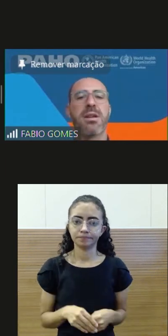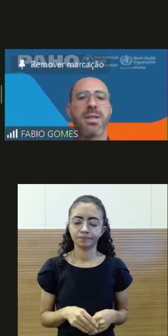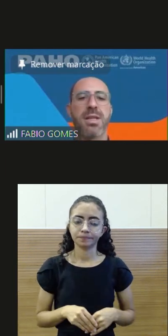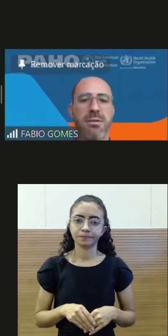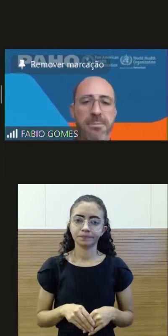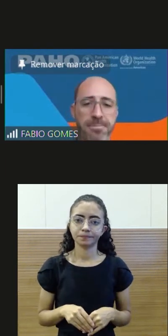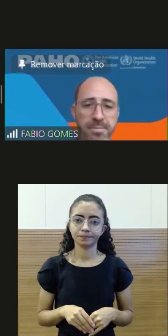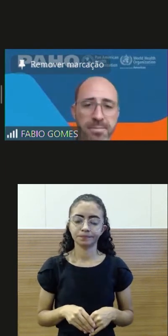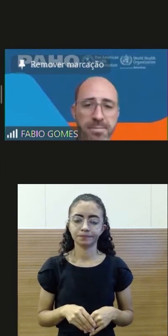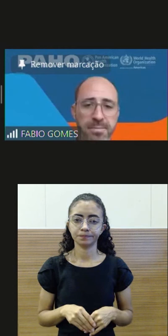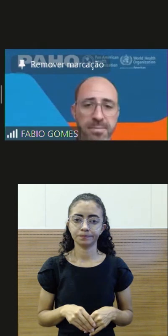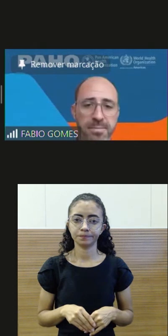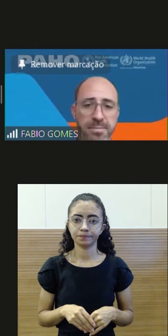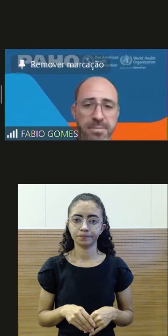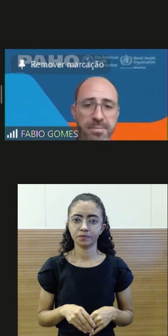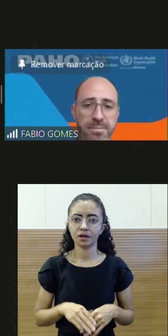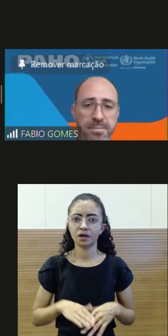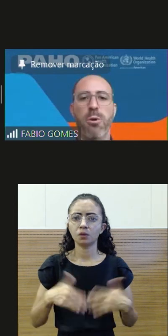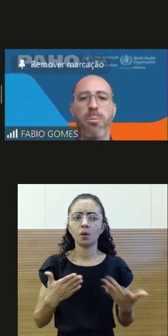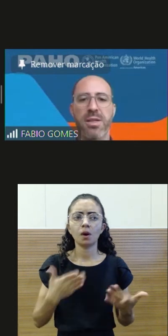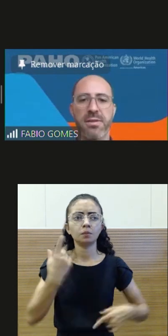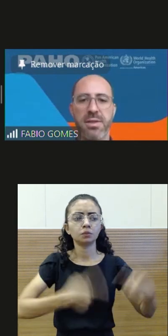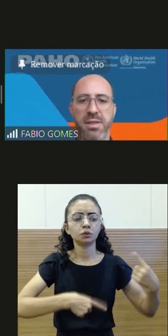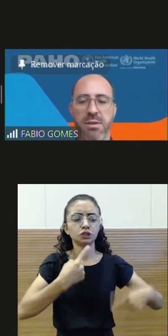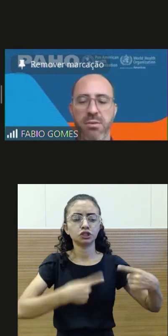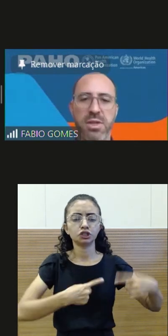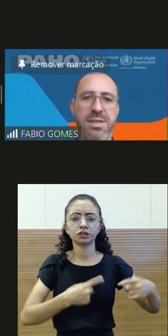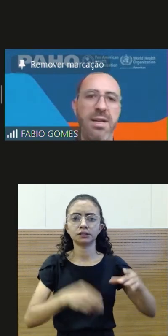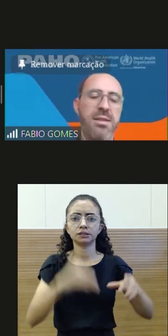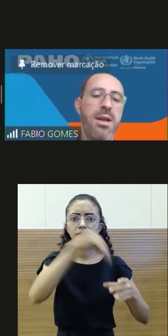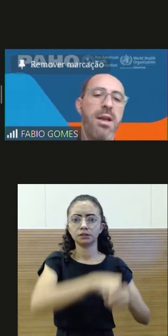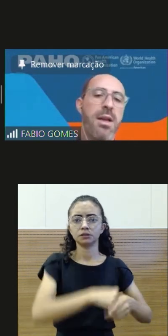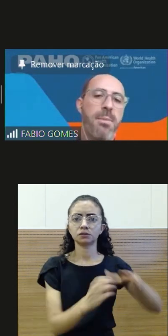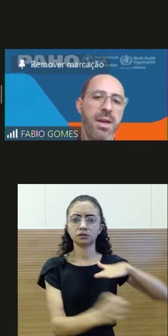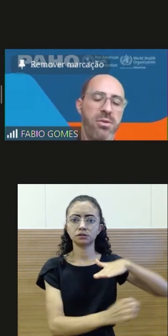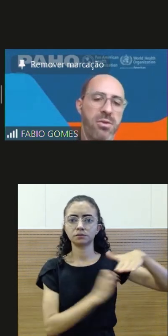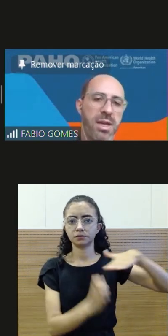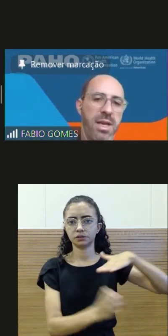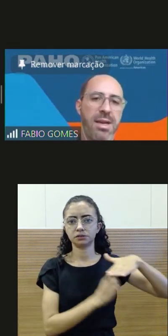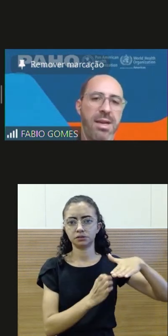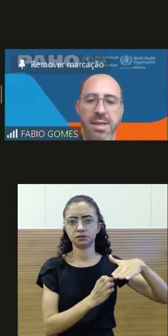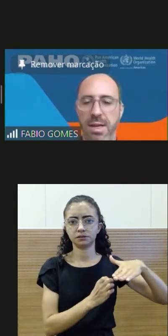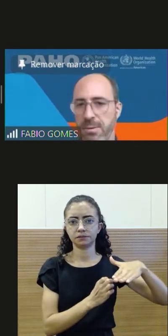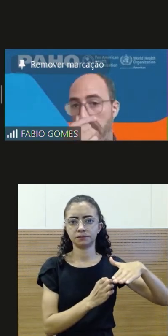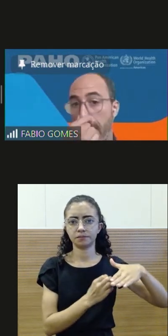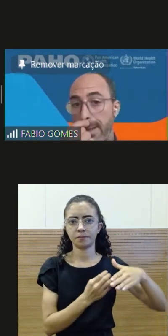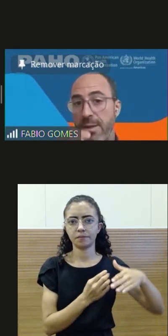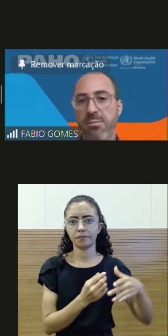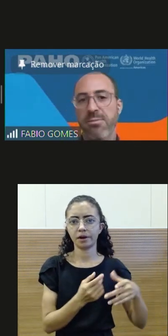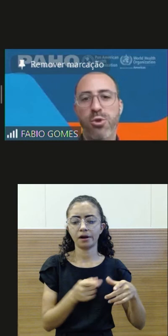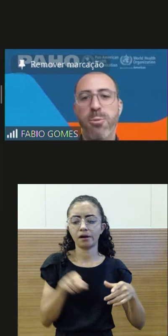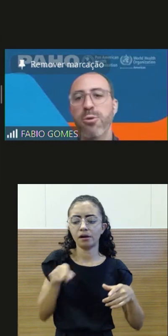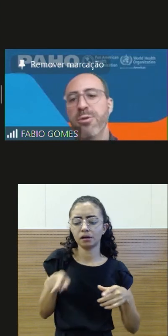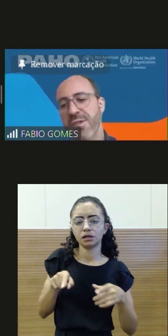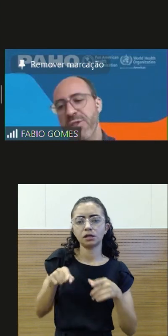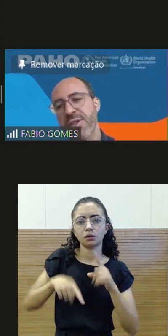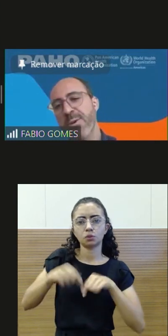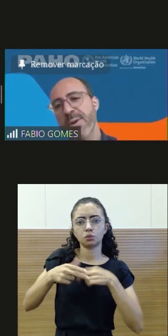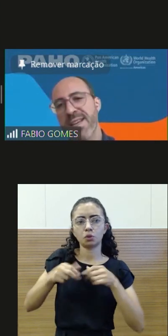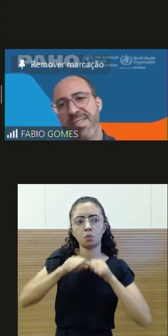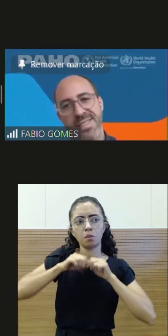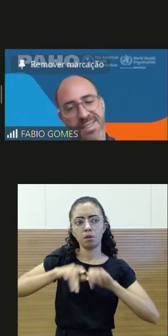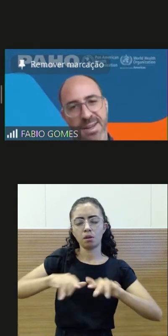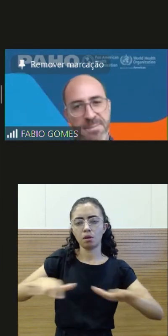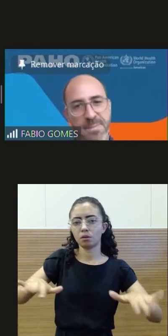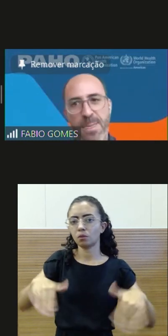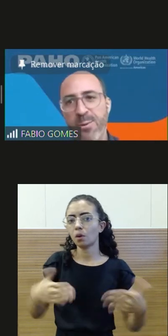the presence of ultra-processed, what would be the corporative policies that are being used to make that